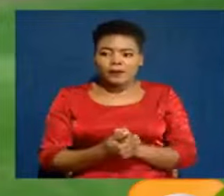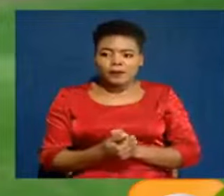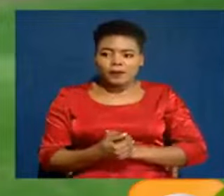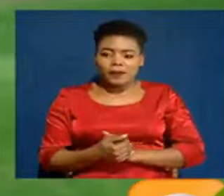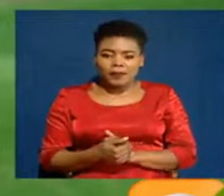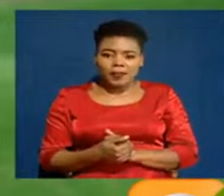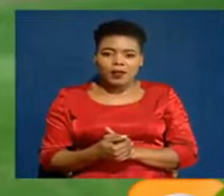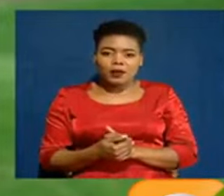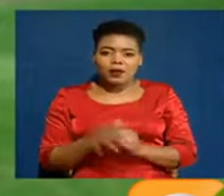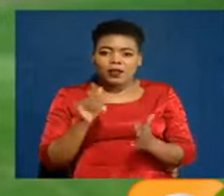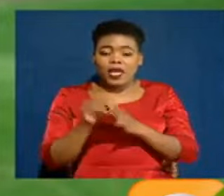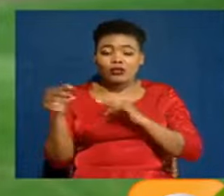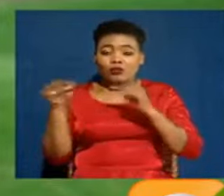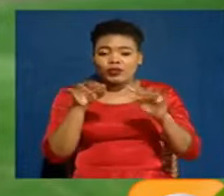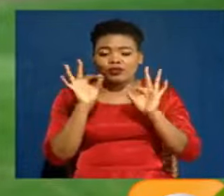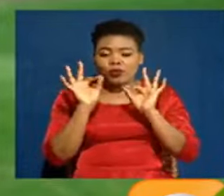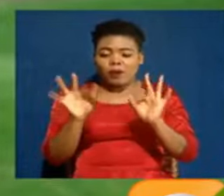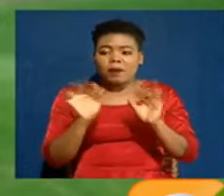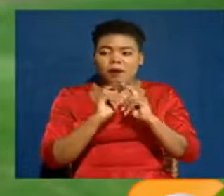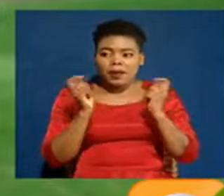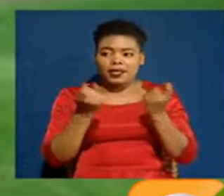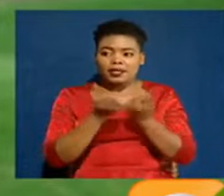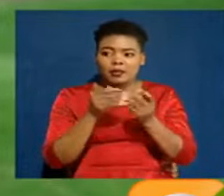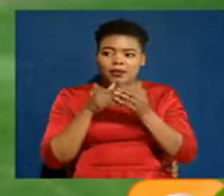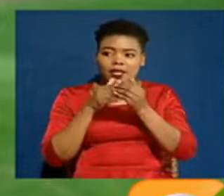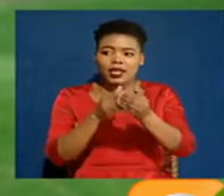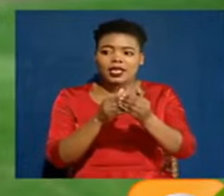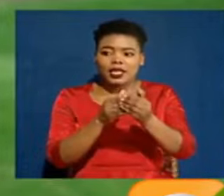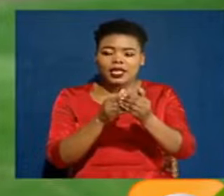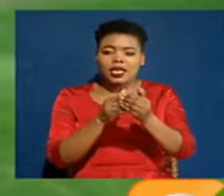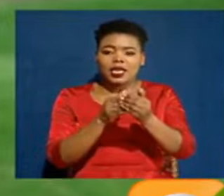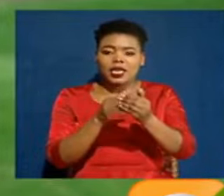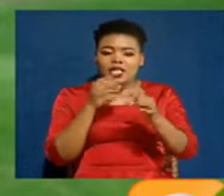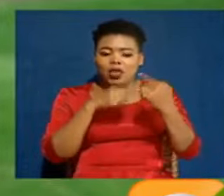start to the tournament as a team. I think we're leading going into today. Today we're still leading.